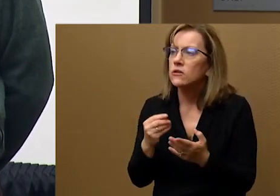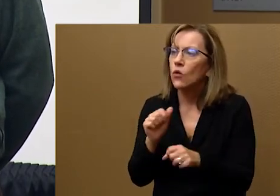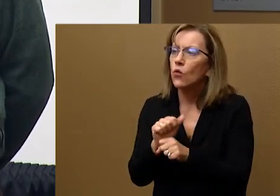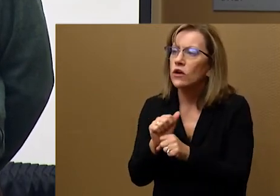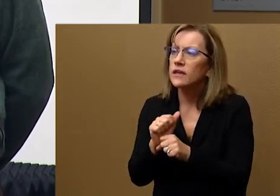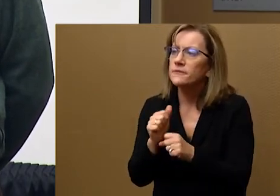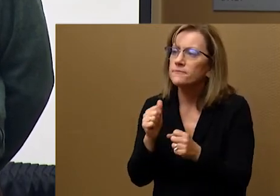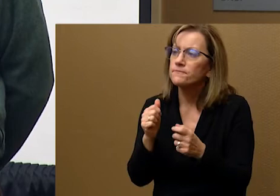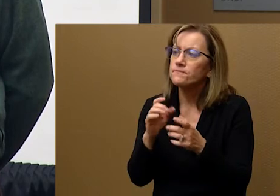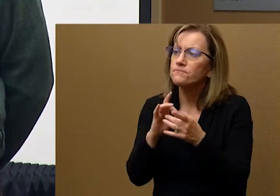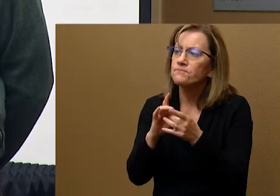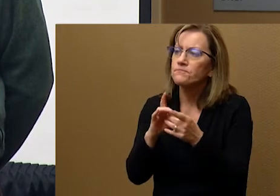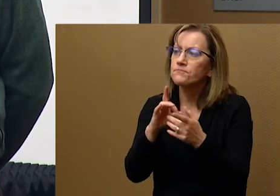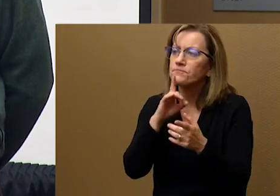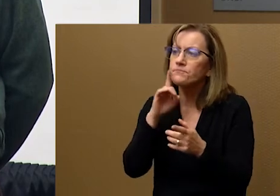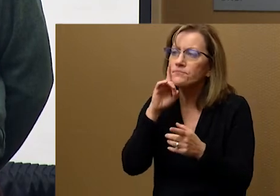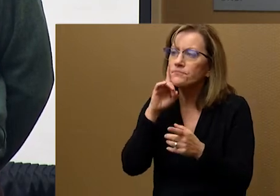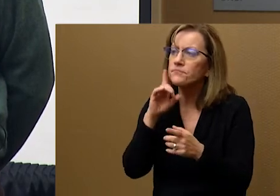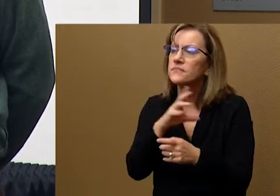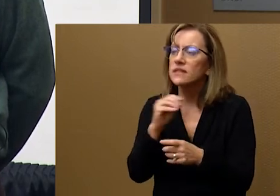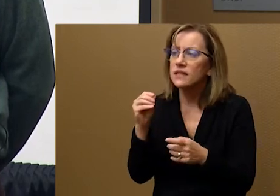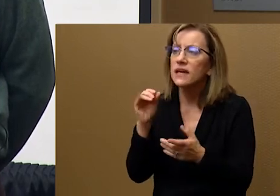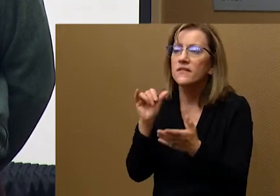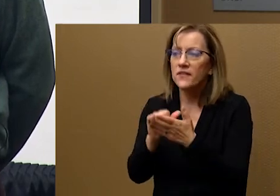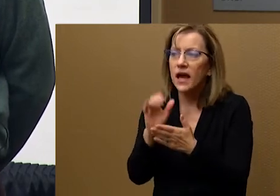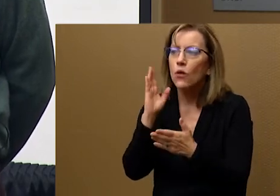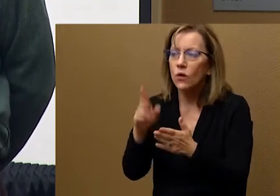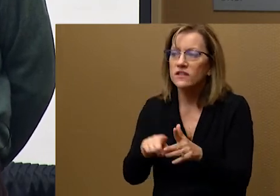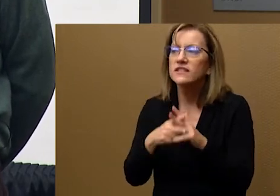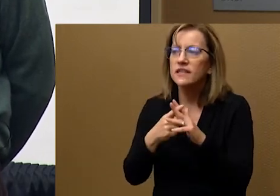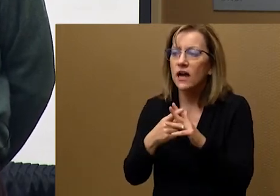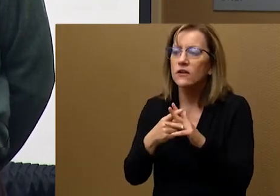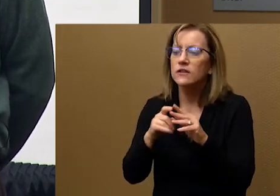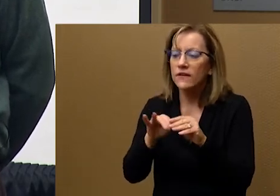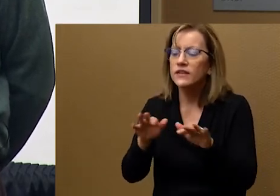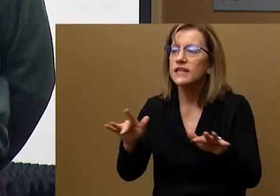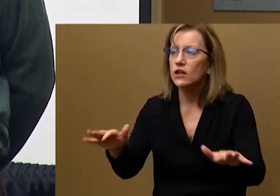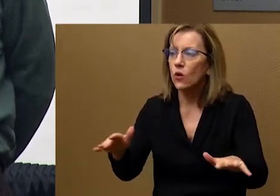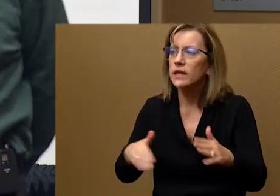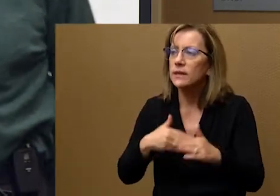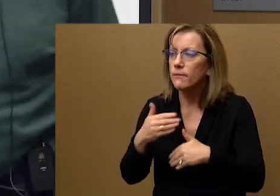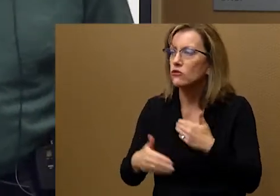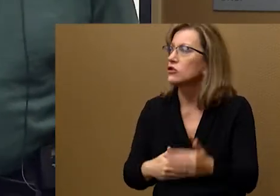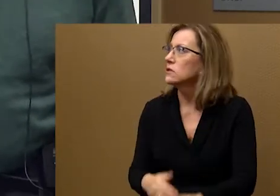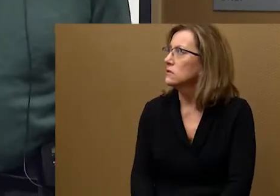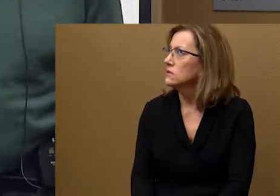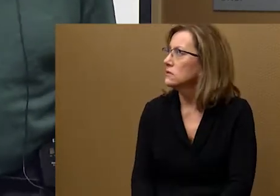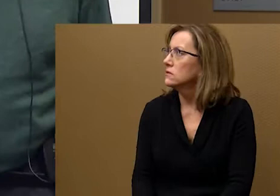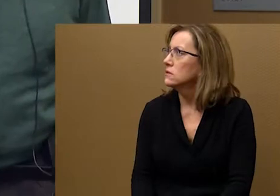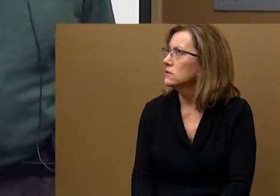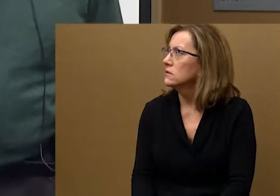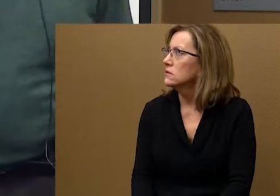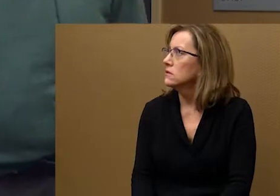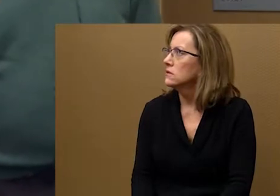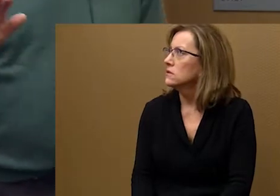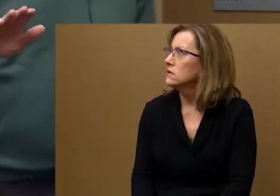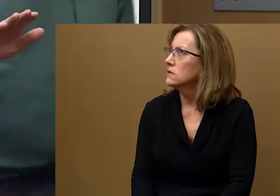open minds related to deafness, and that will start everything going in